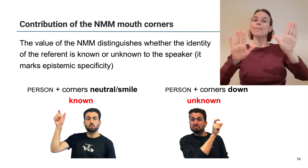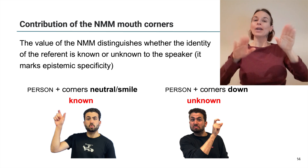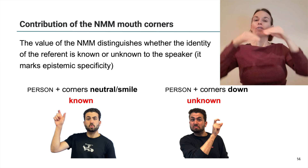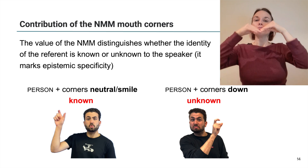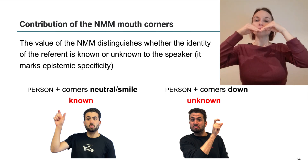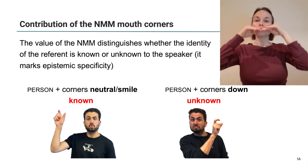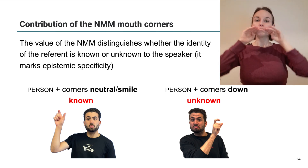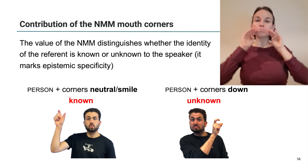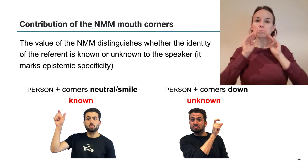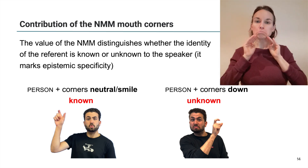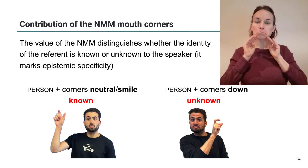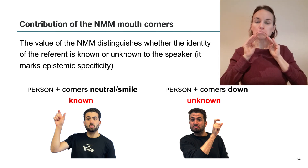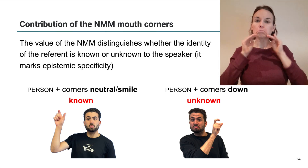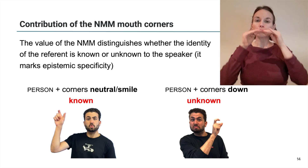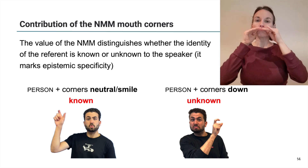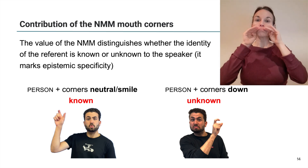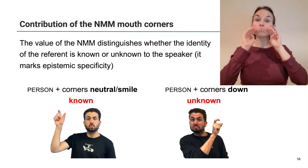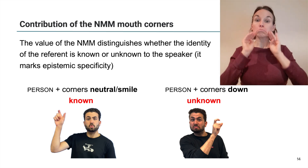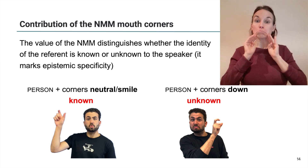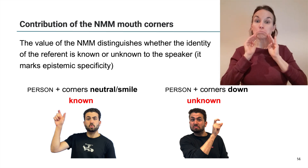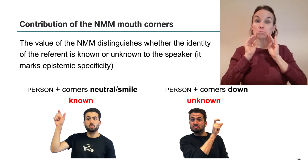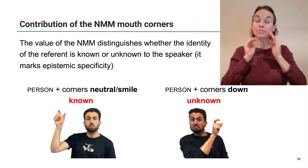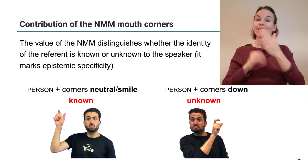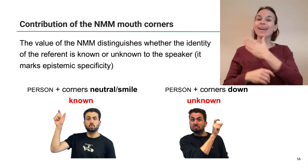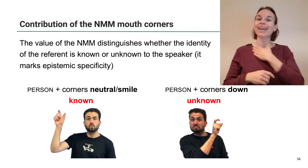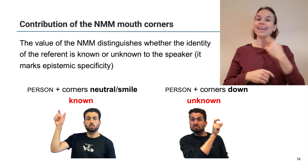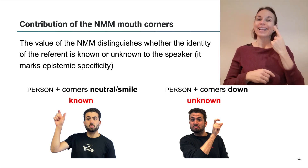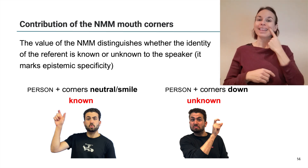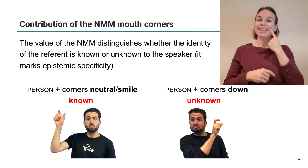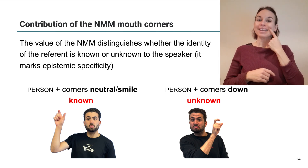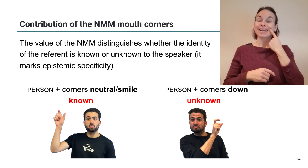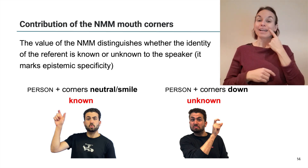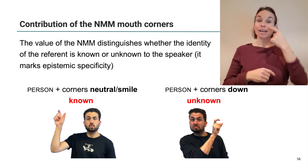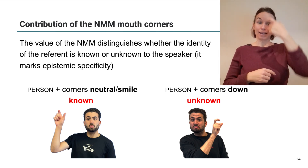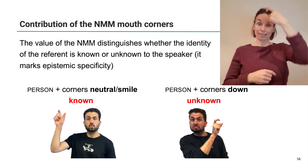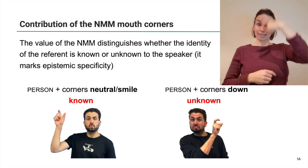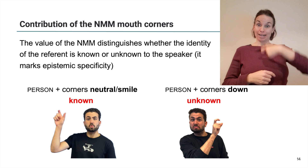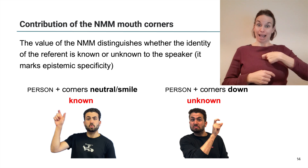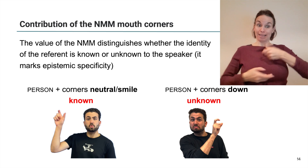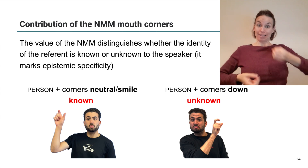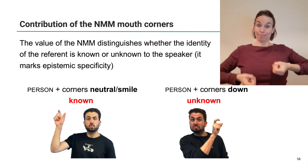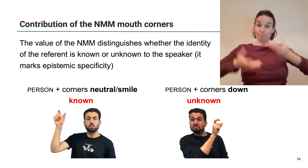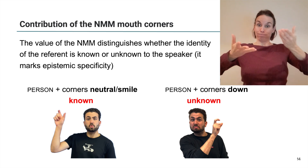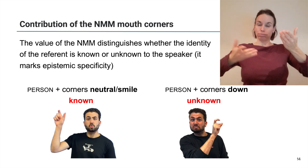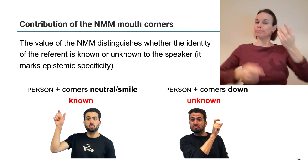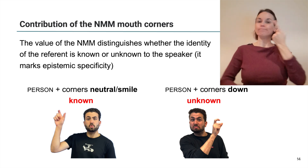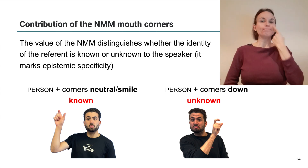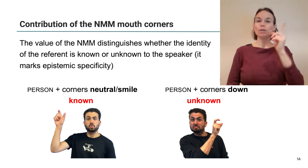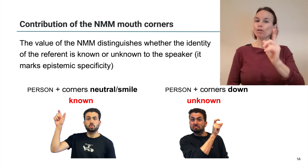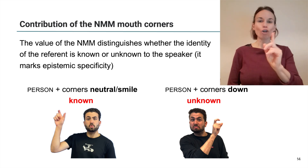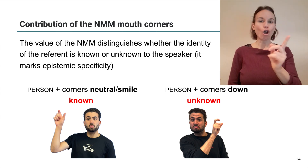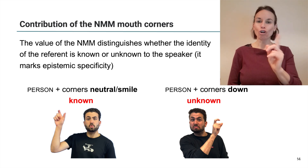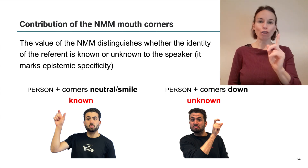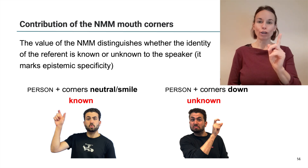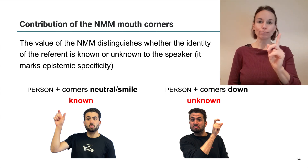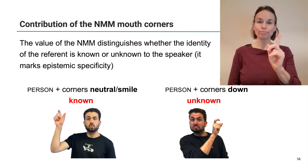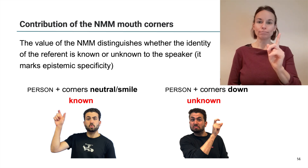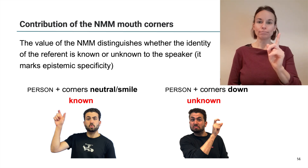same sign produced with corners down, encoding that the referent is not known to the